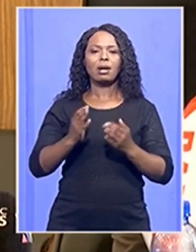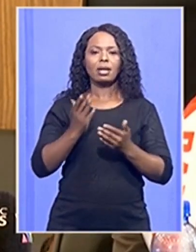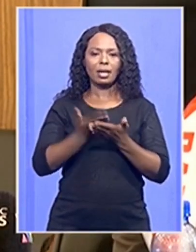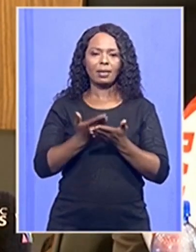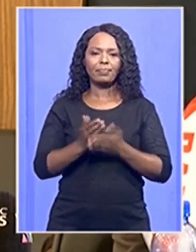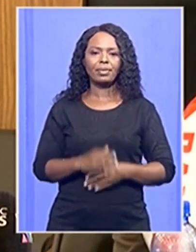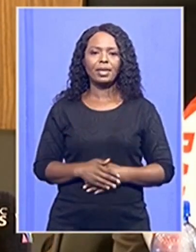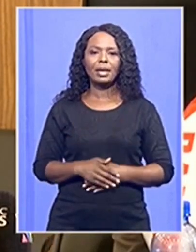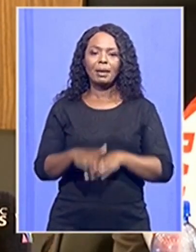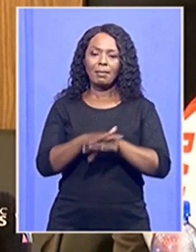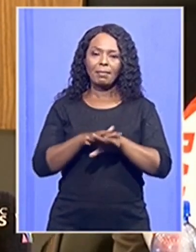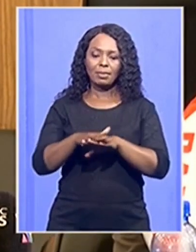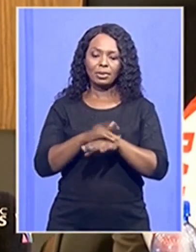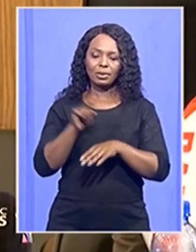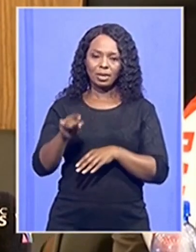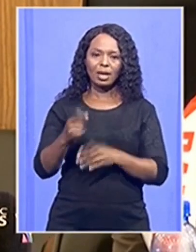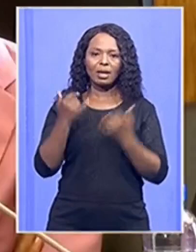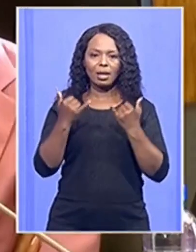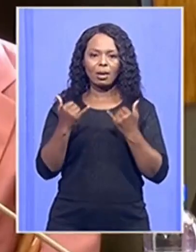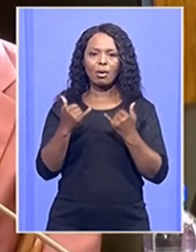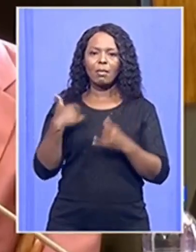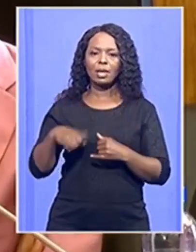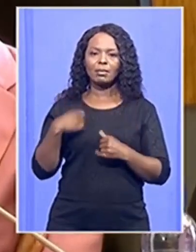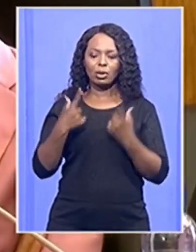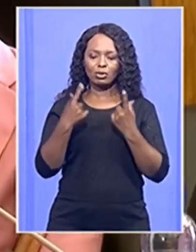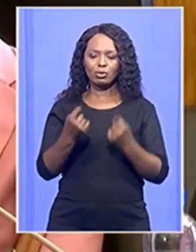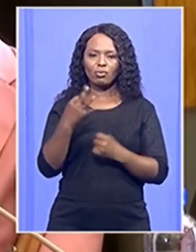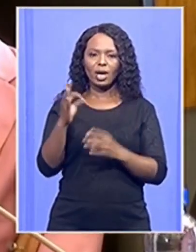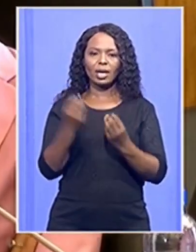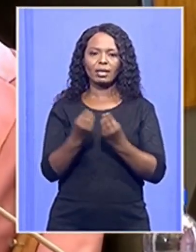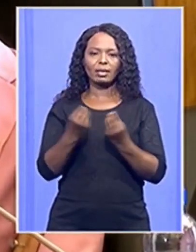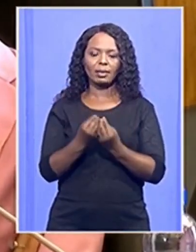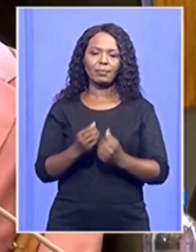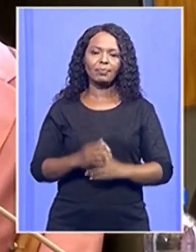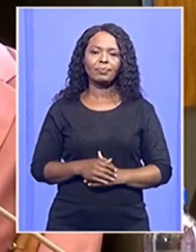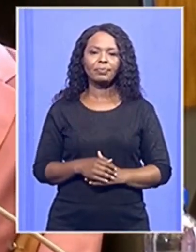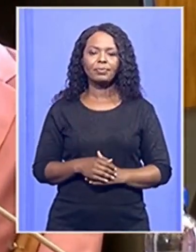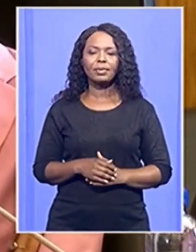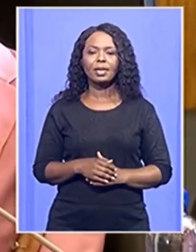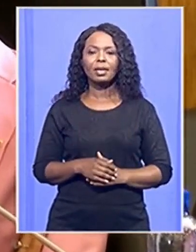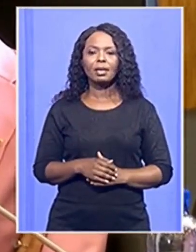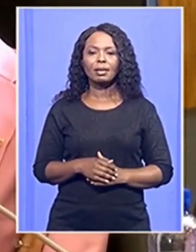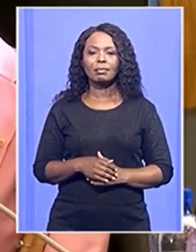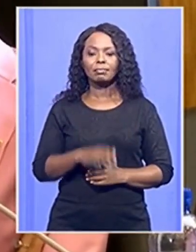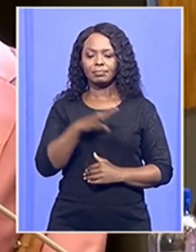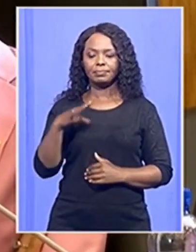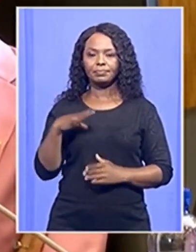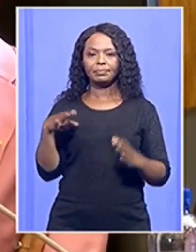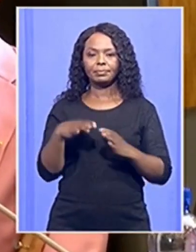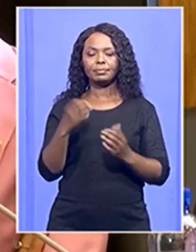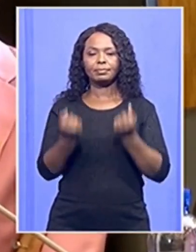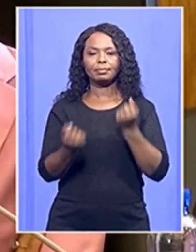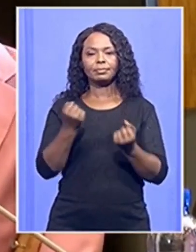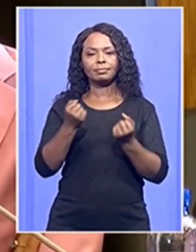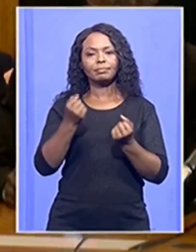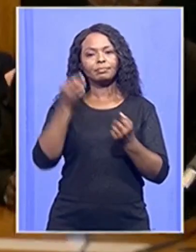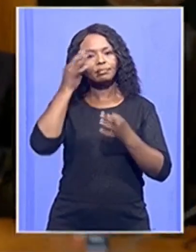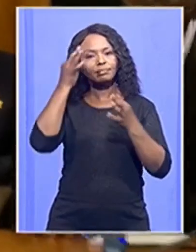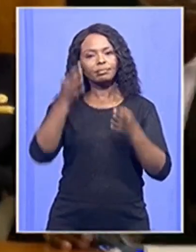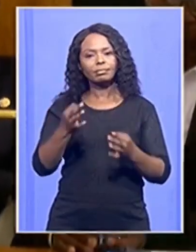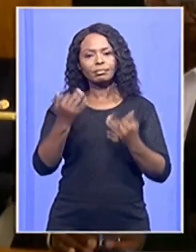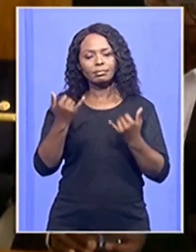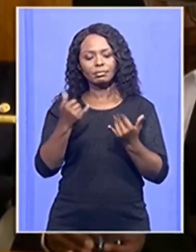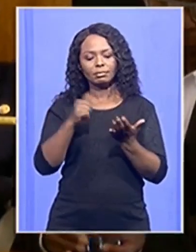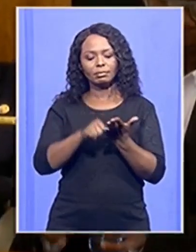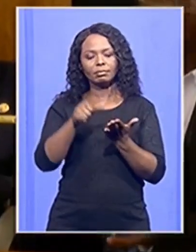we want this municipality to be on the right track. Gabagare kgotlatshekelo kgolo ya Johannesburg e rebotse lekwalotaelo le le emisang kopano